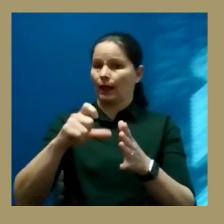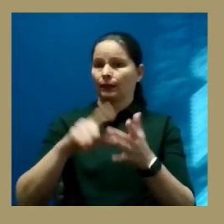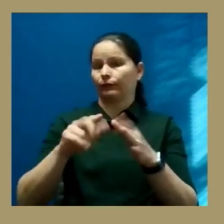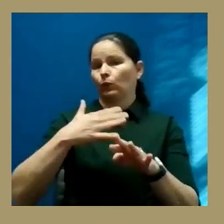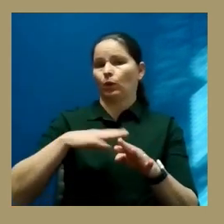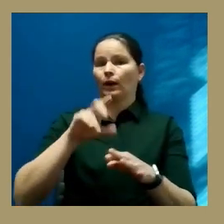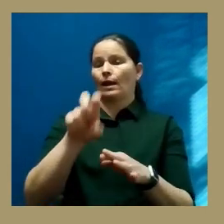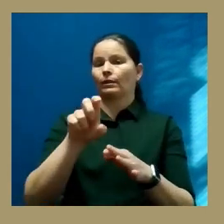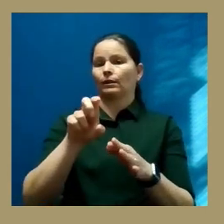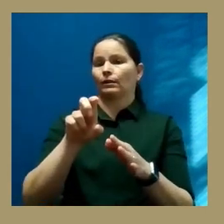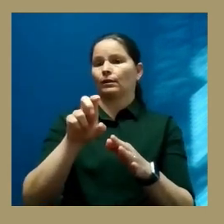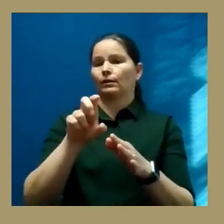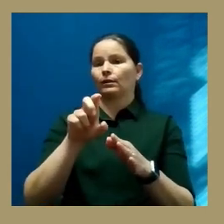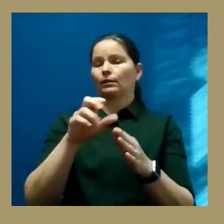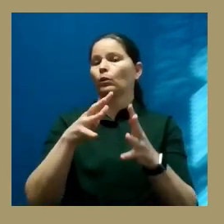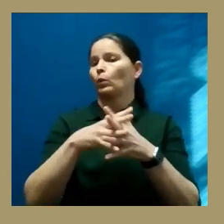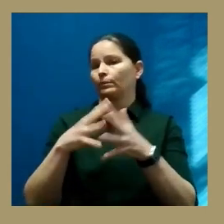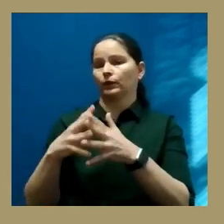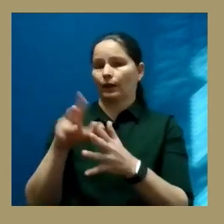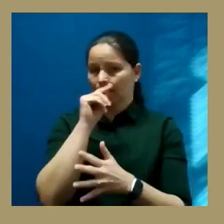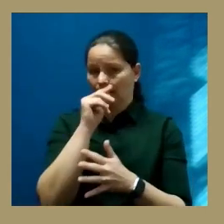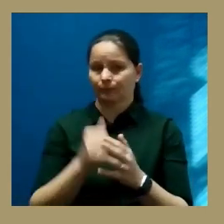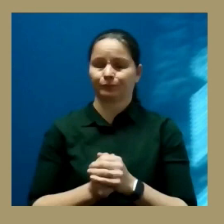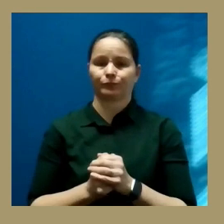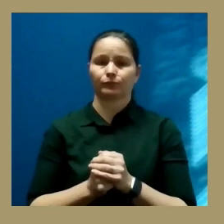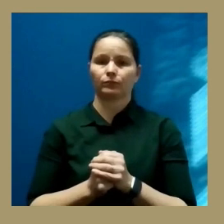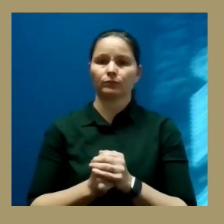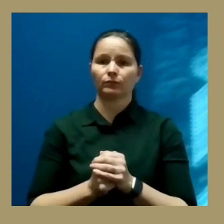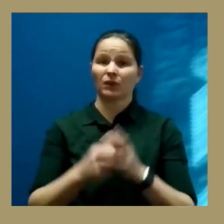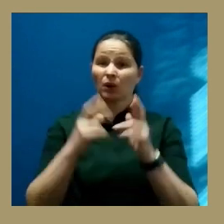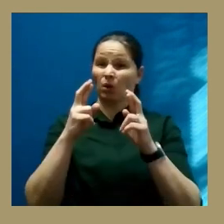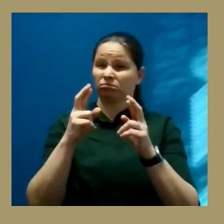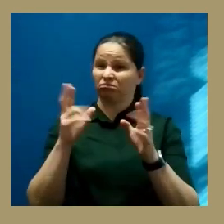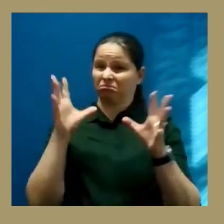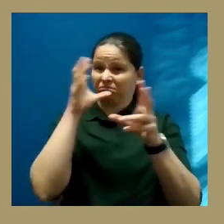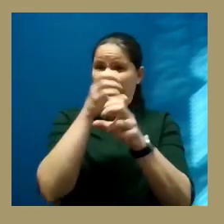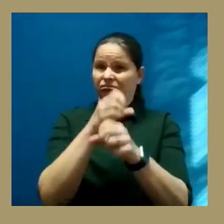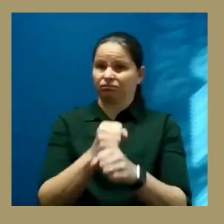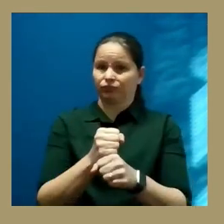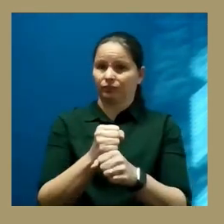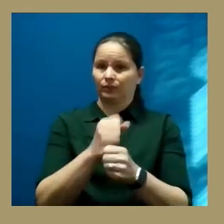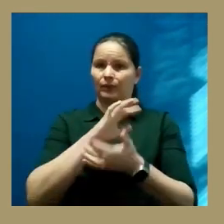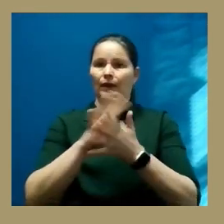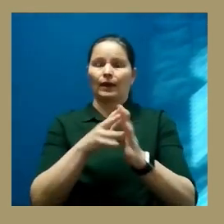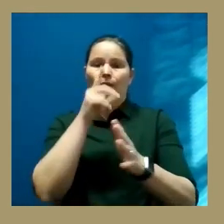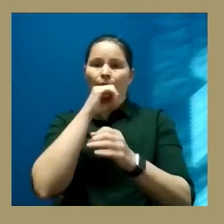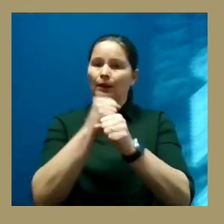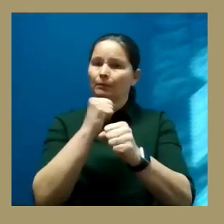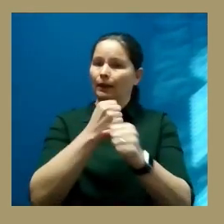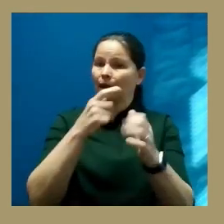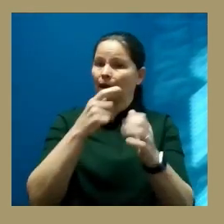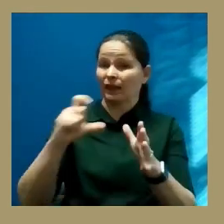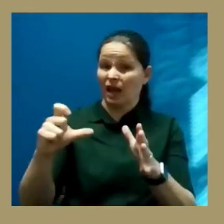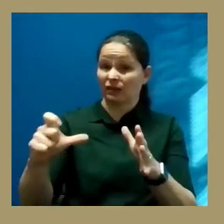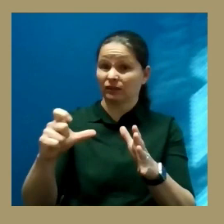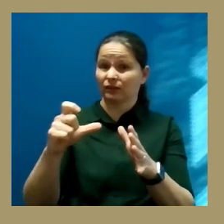www.service.vic.gov.au and follow the same steps also as well. So I hope that provides an overview of how customers can create an account, how they can